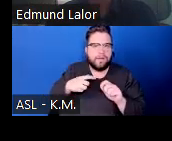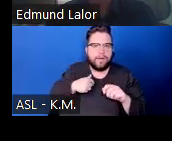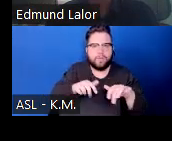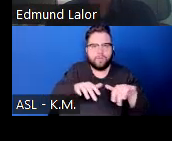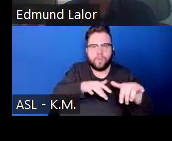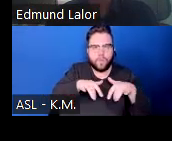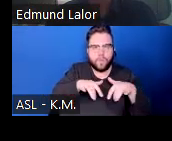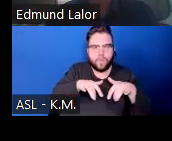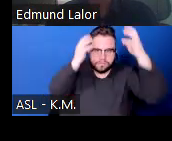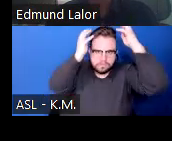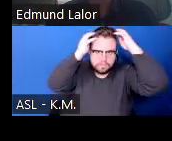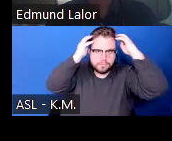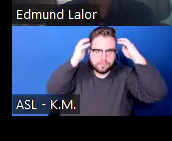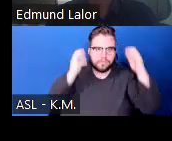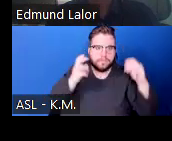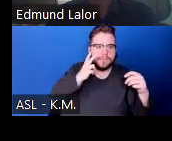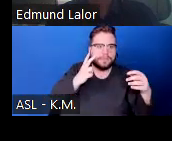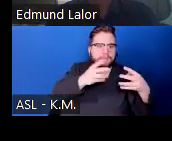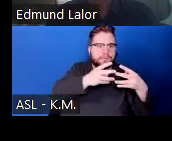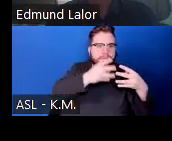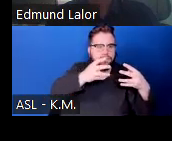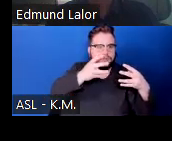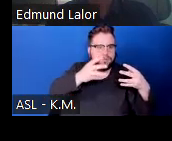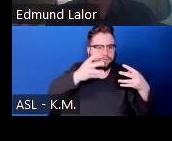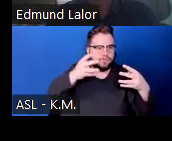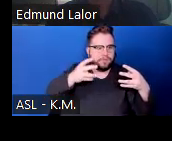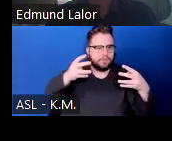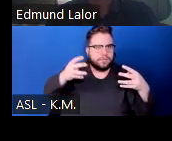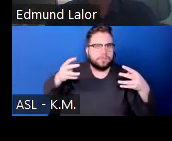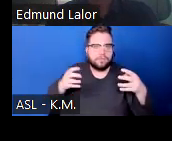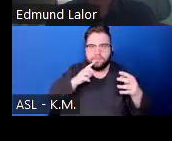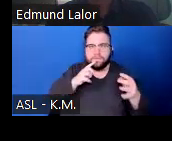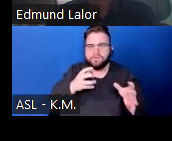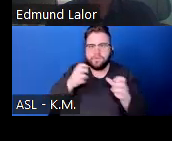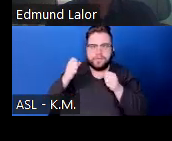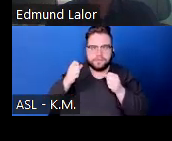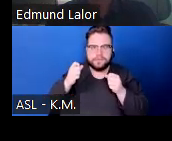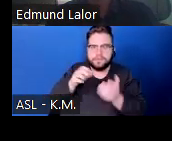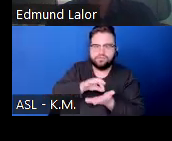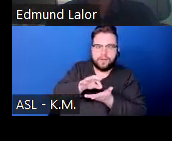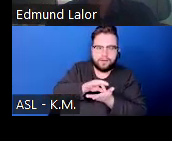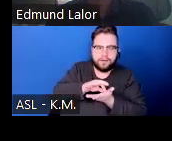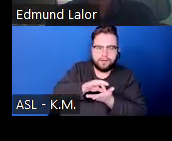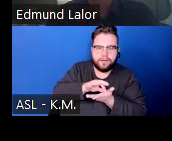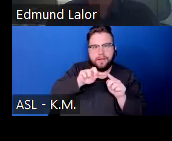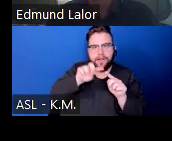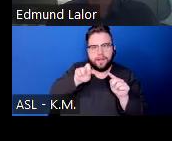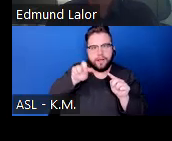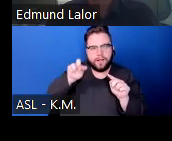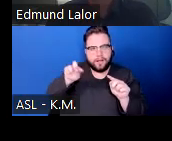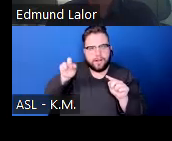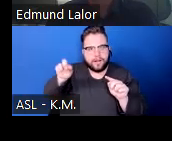signals, they fluctuate, like I say, very rapidly, tracking the electrical activity of the brain. And it turns out that these fluctuations in the EEG